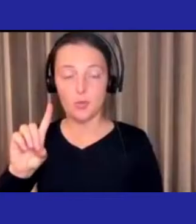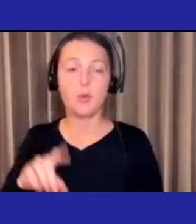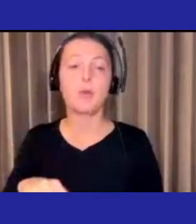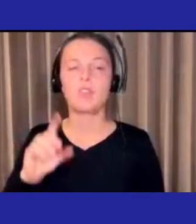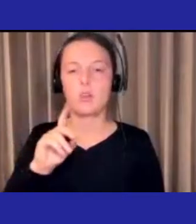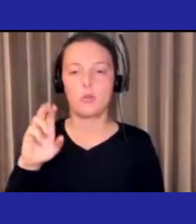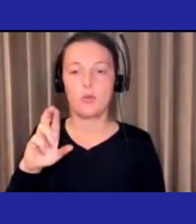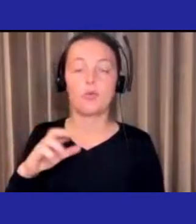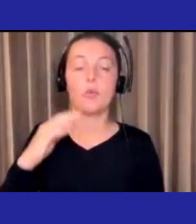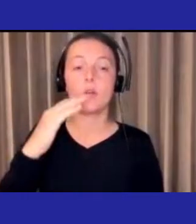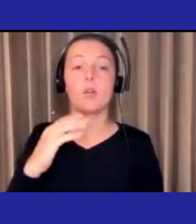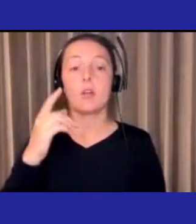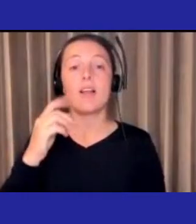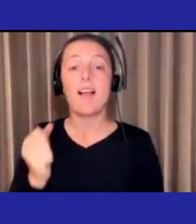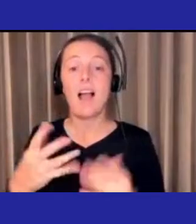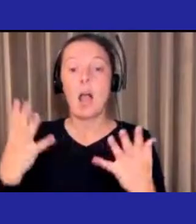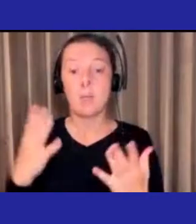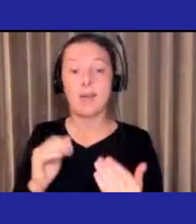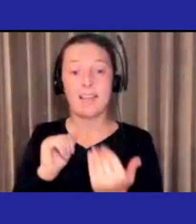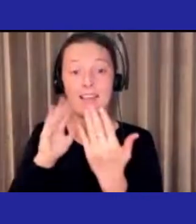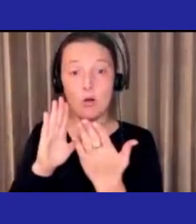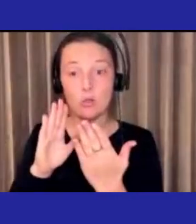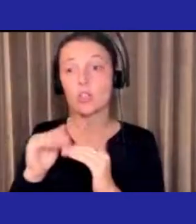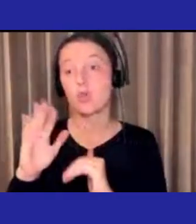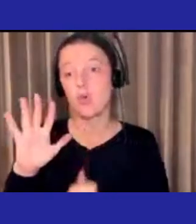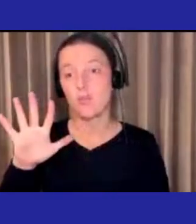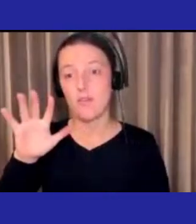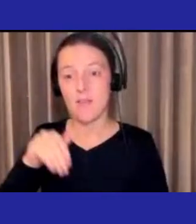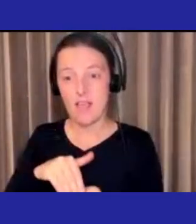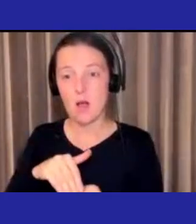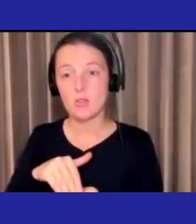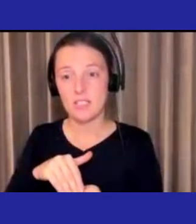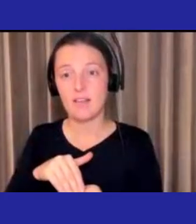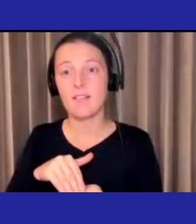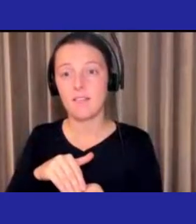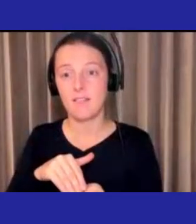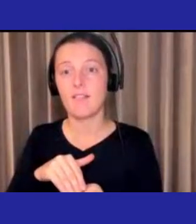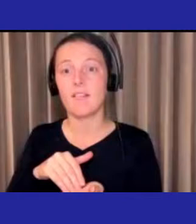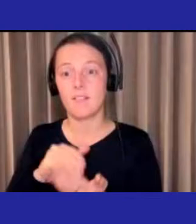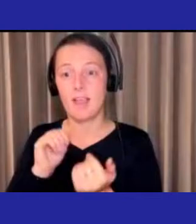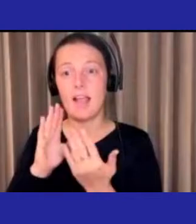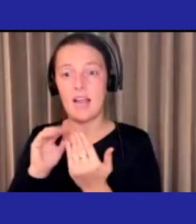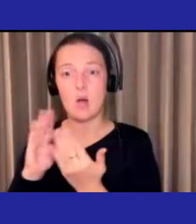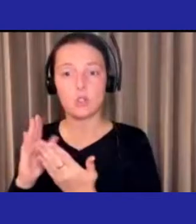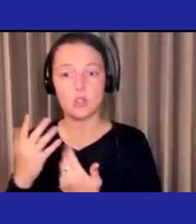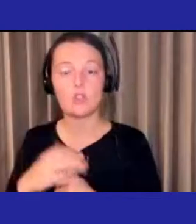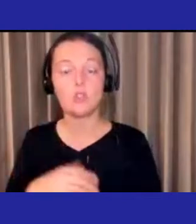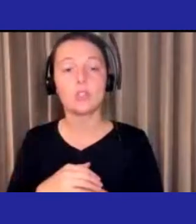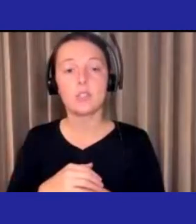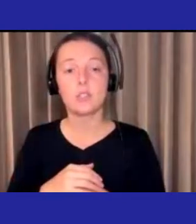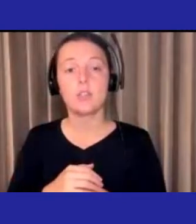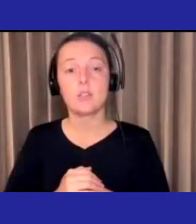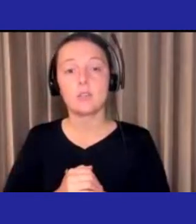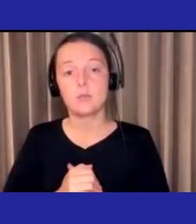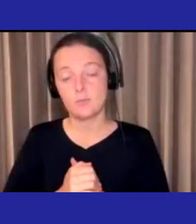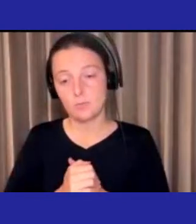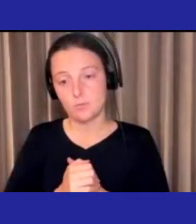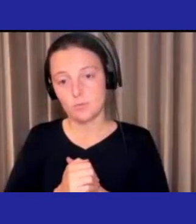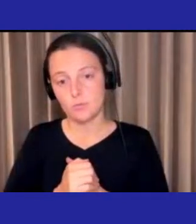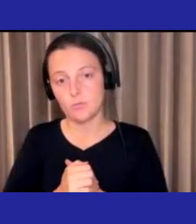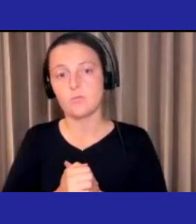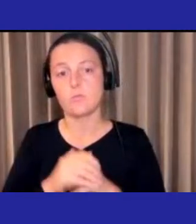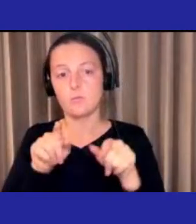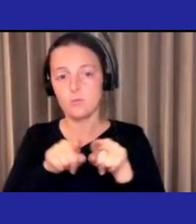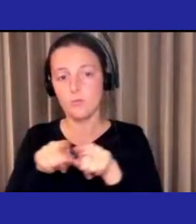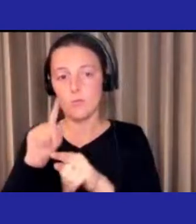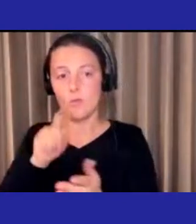patients is over 5,000 encounters. And you also see the inpatient